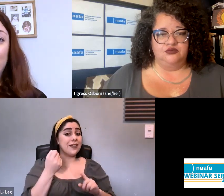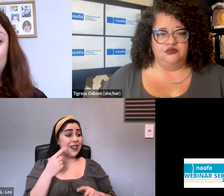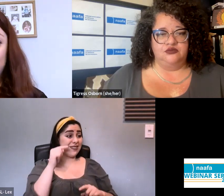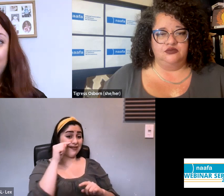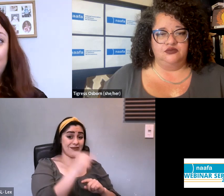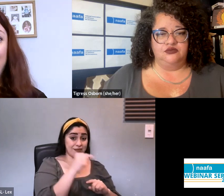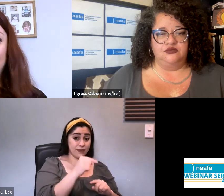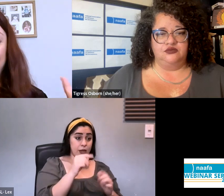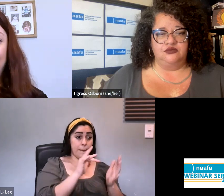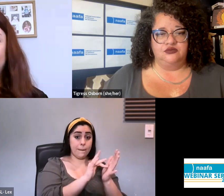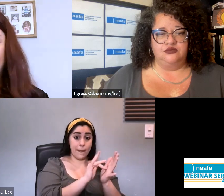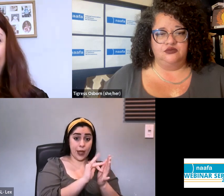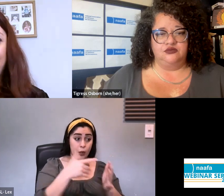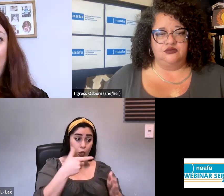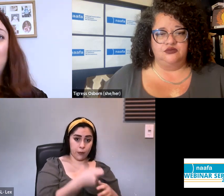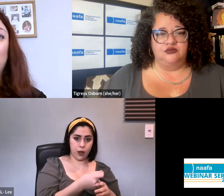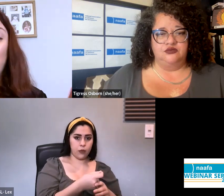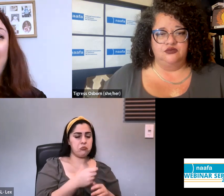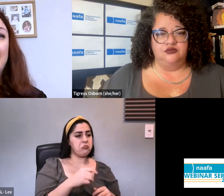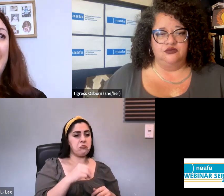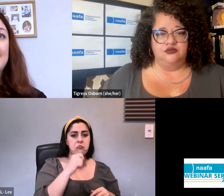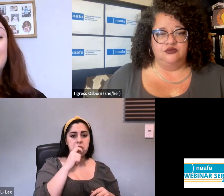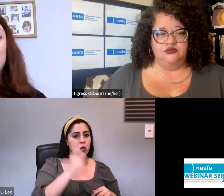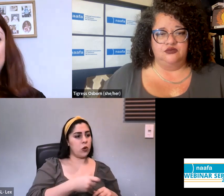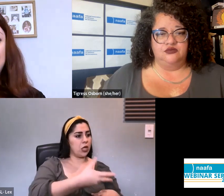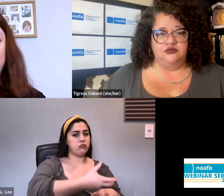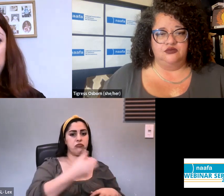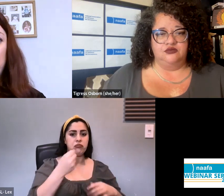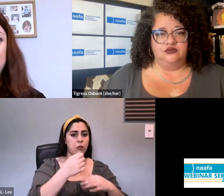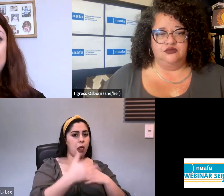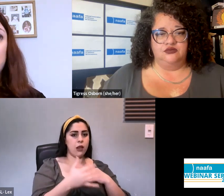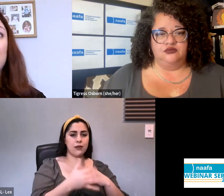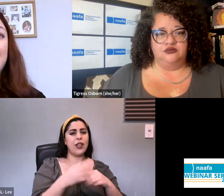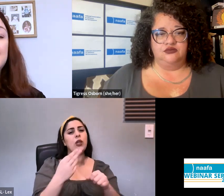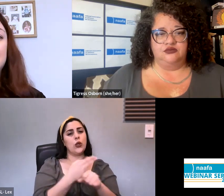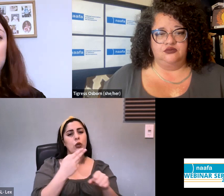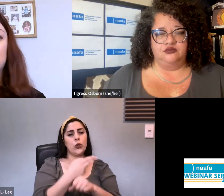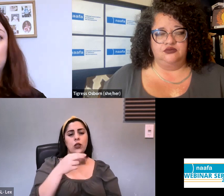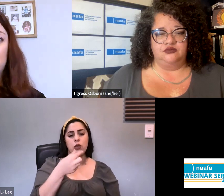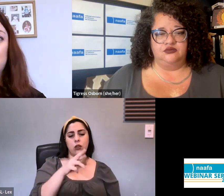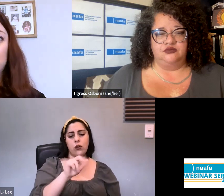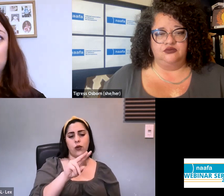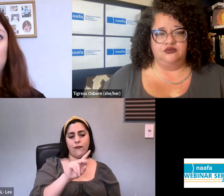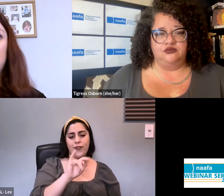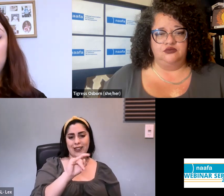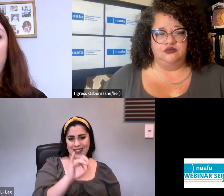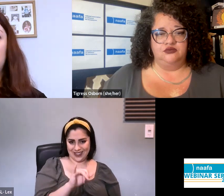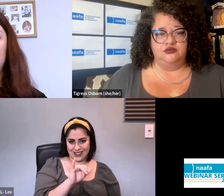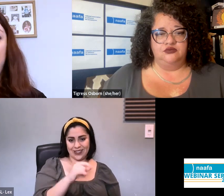They use gravity, they let the chemical go in, and it's a multi-stage process. So there is some truth